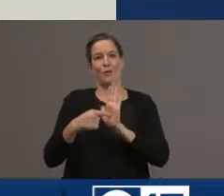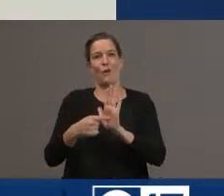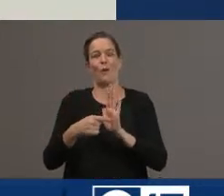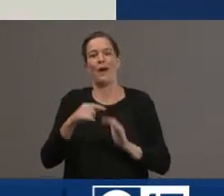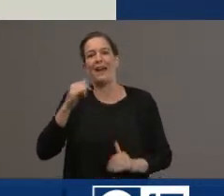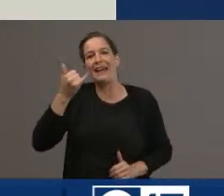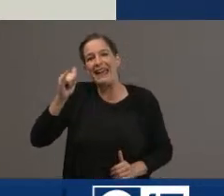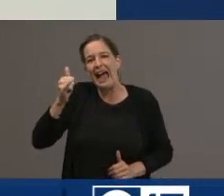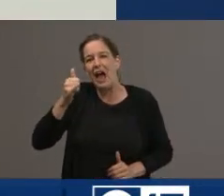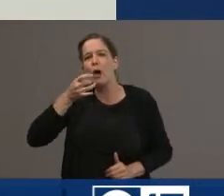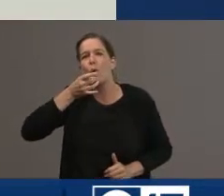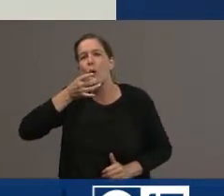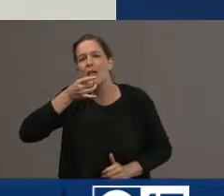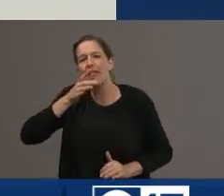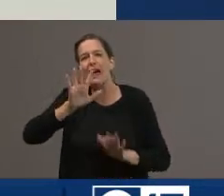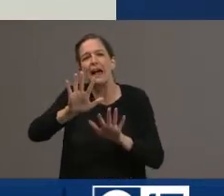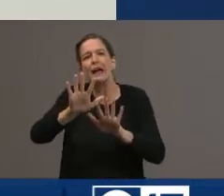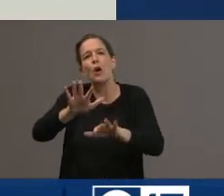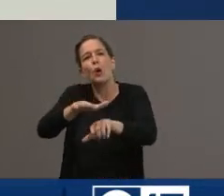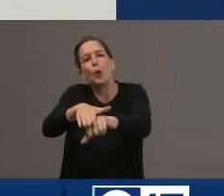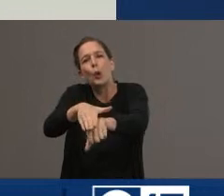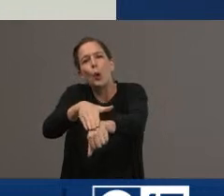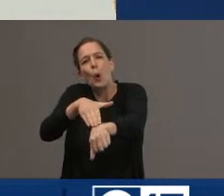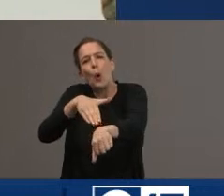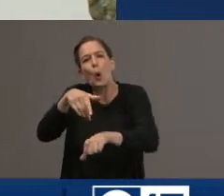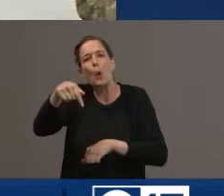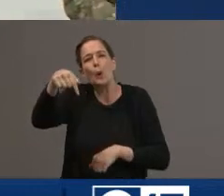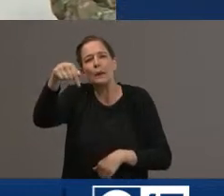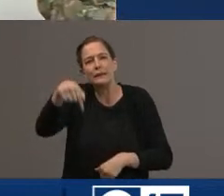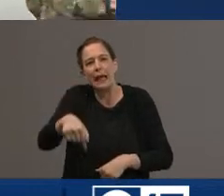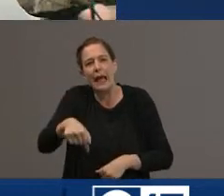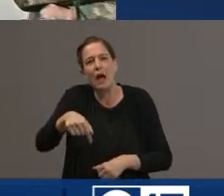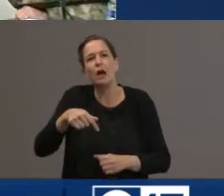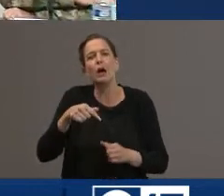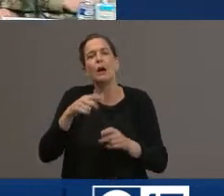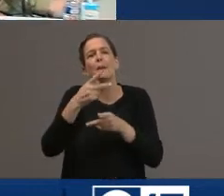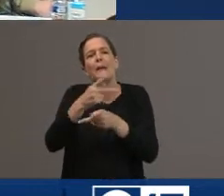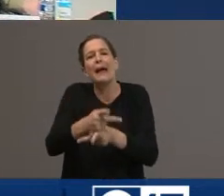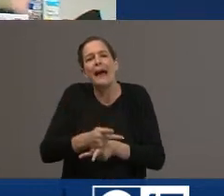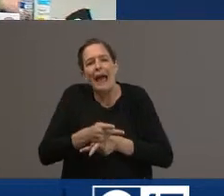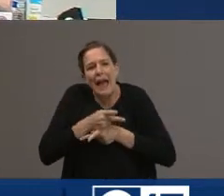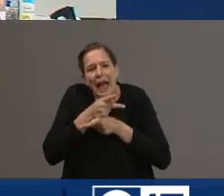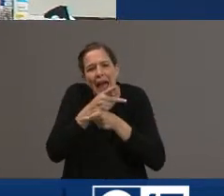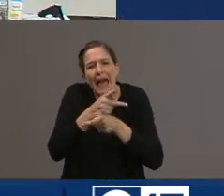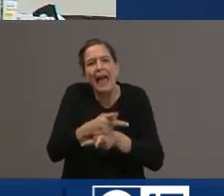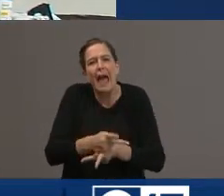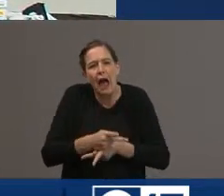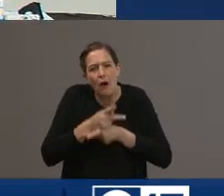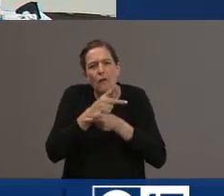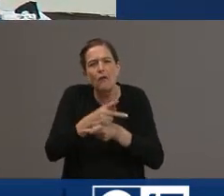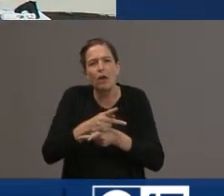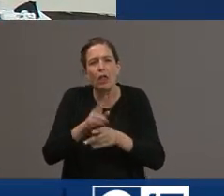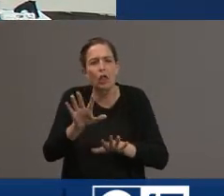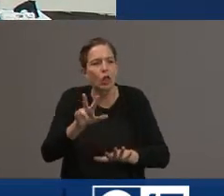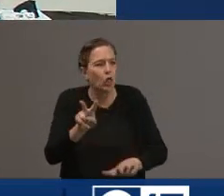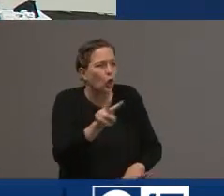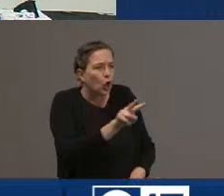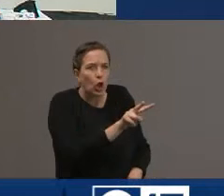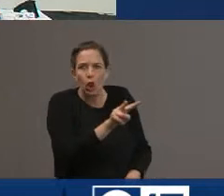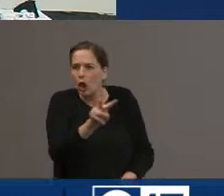caution, to go slower, to look both ways. This virus